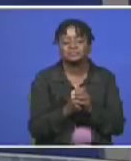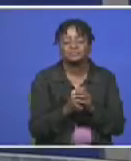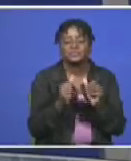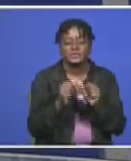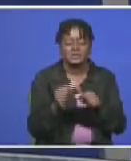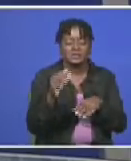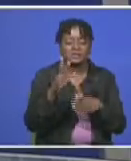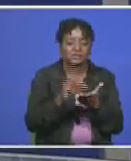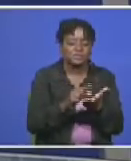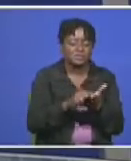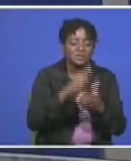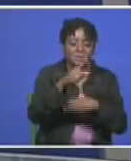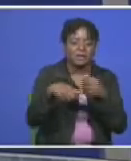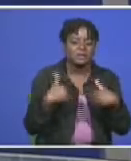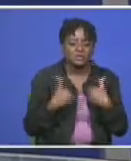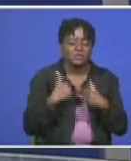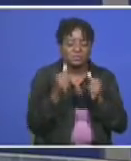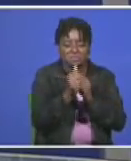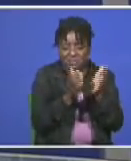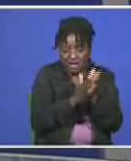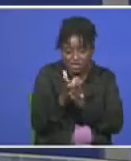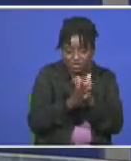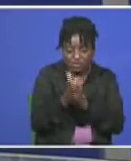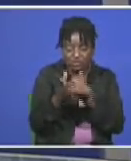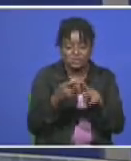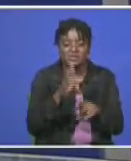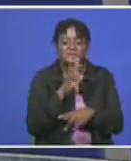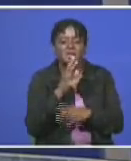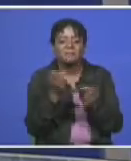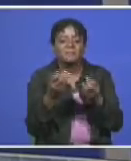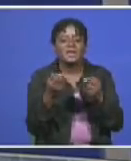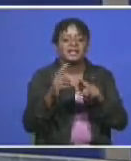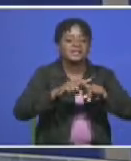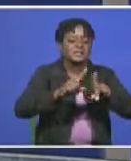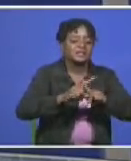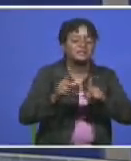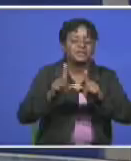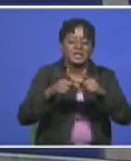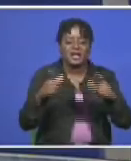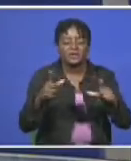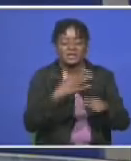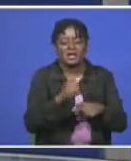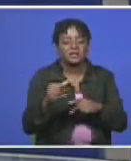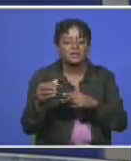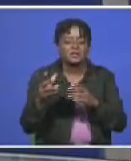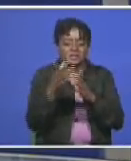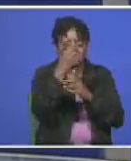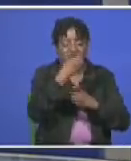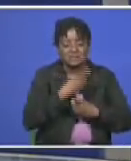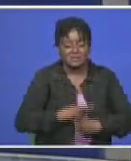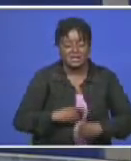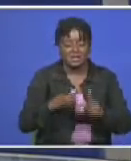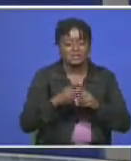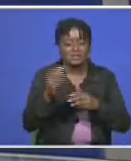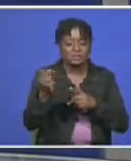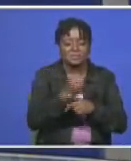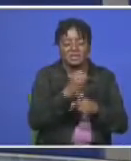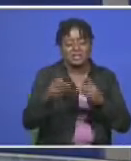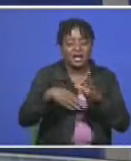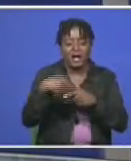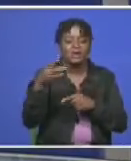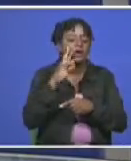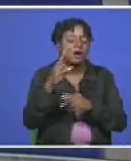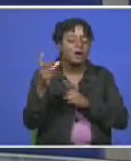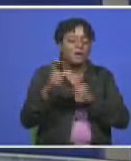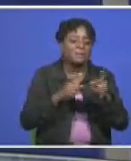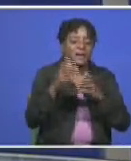Still on news about the youth, with a passion to speak many different languages and her will to beat out her competitors, Sterneisha Pratt is well on her